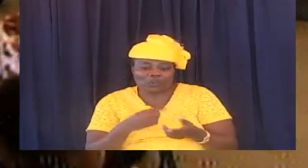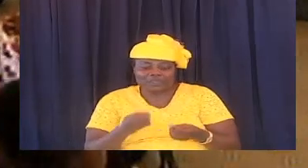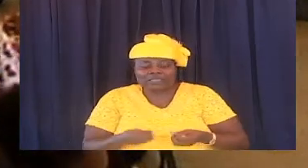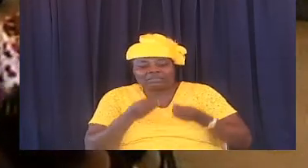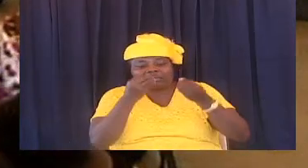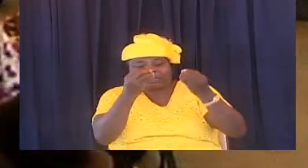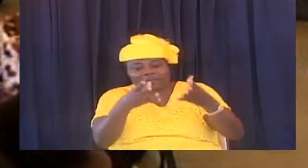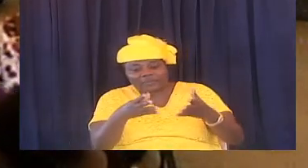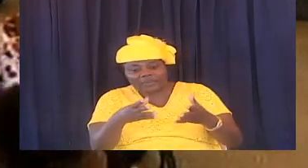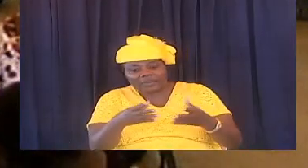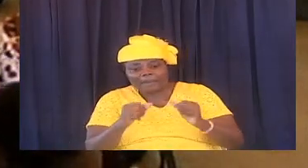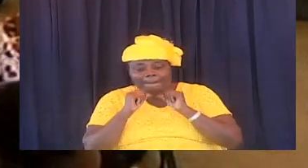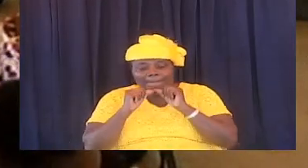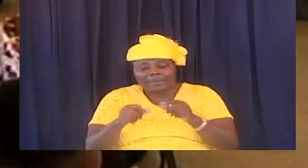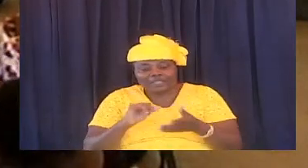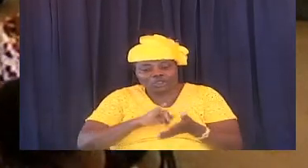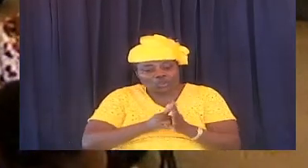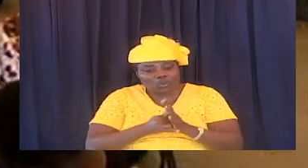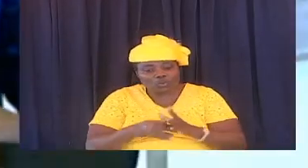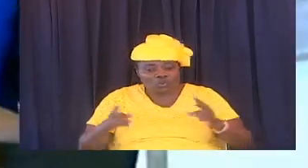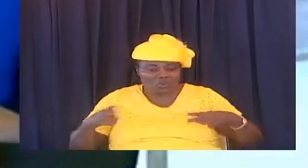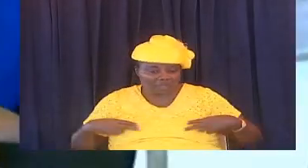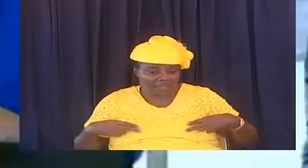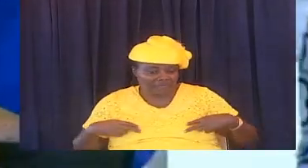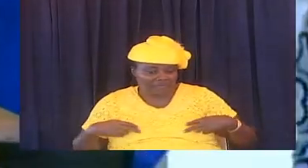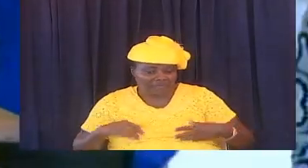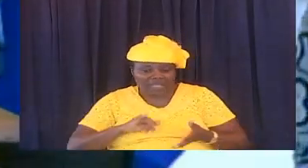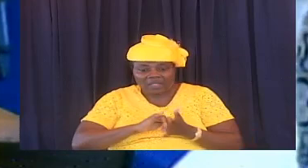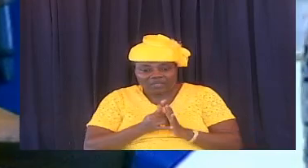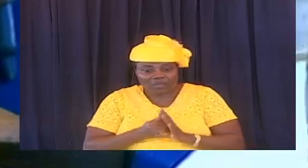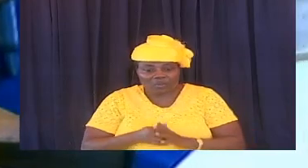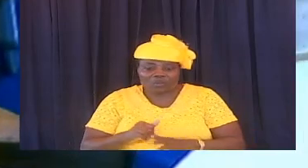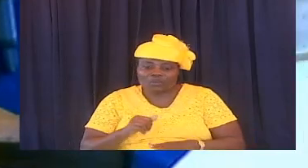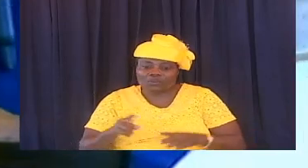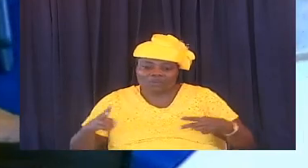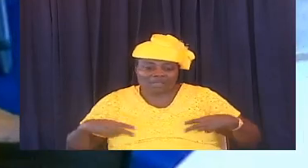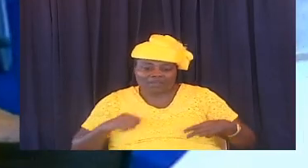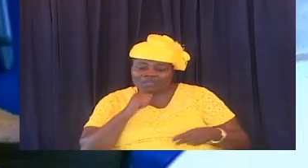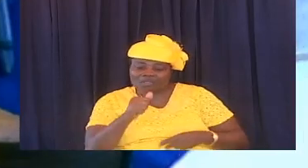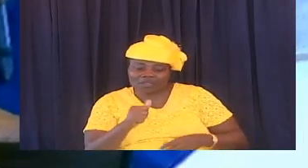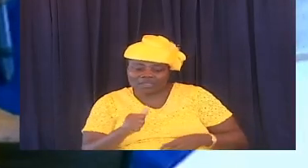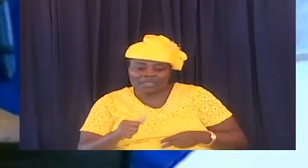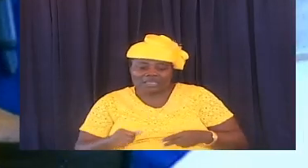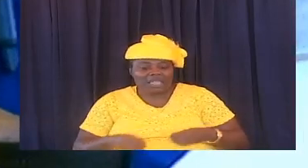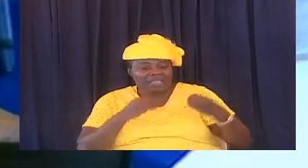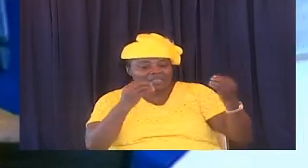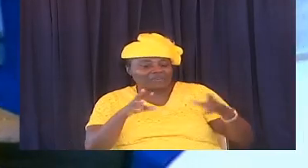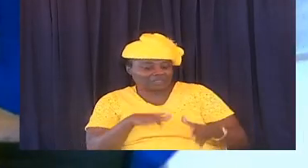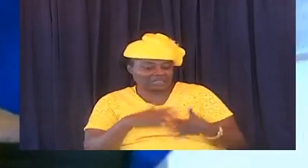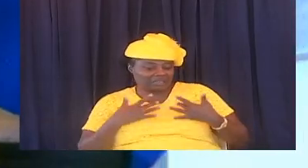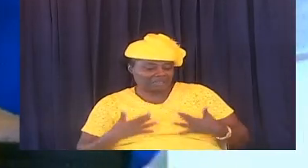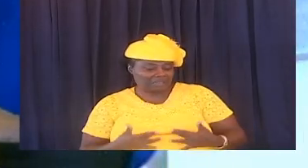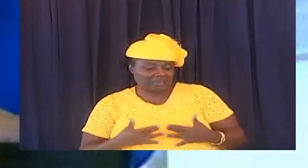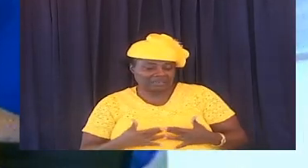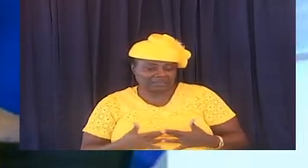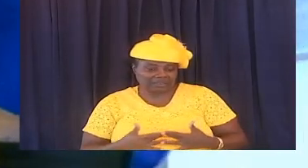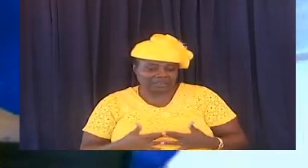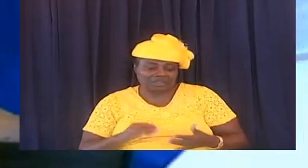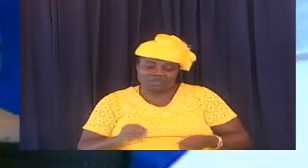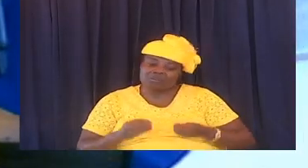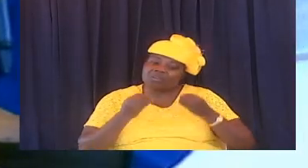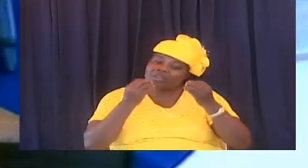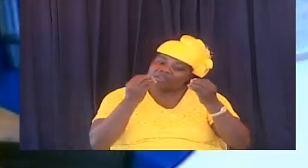given, bless those who have and those who have not. Give us a heart, Lord, hallelujah, to